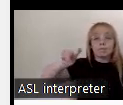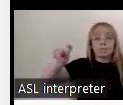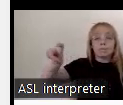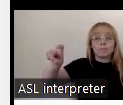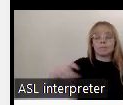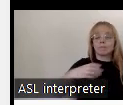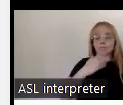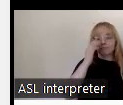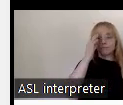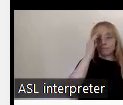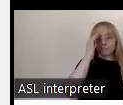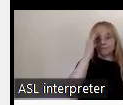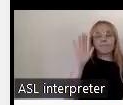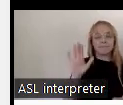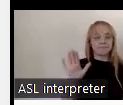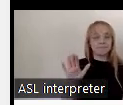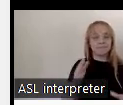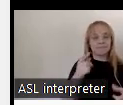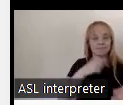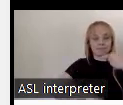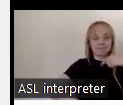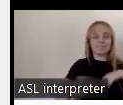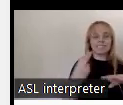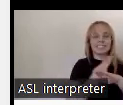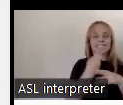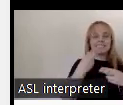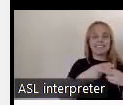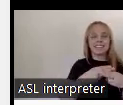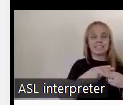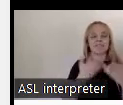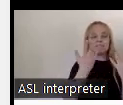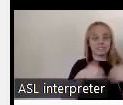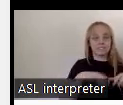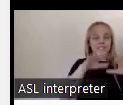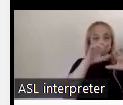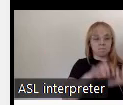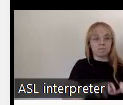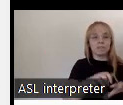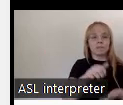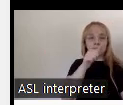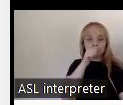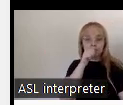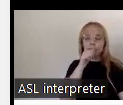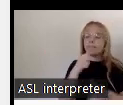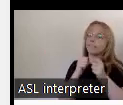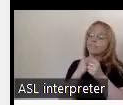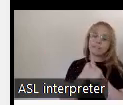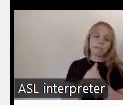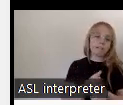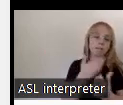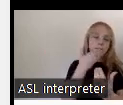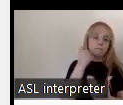So once we get that username in there, then we need that password. Of course, you want to follow best practices with creating